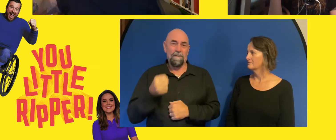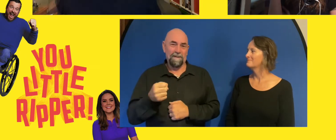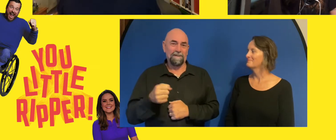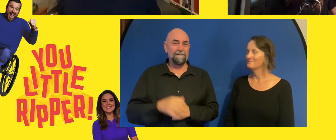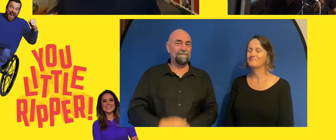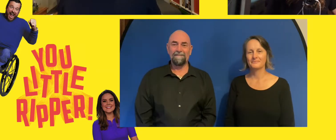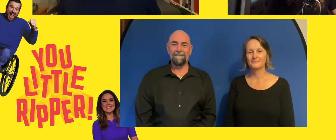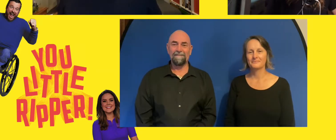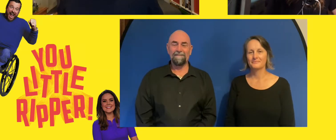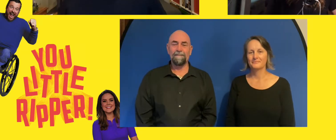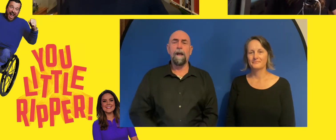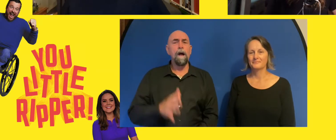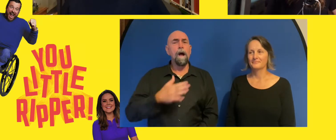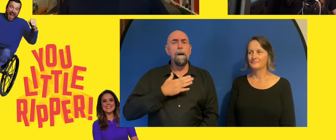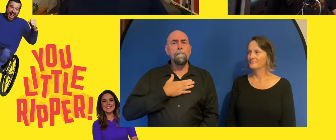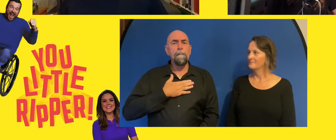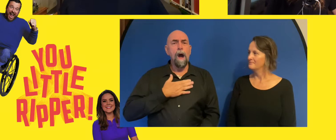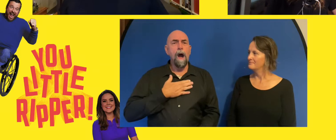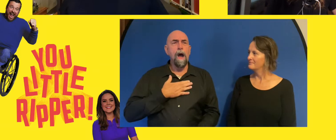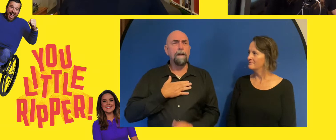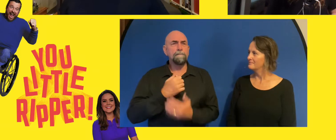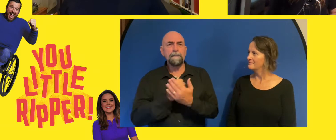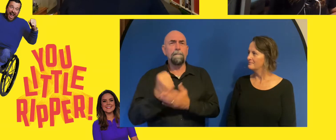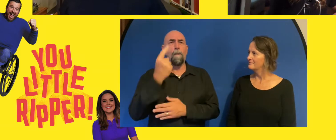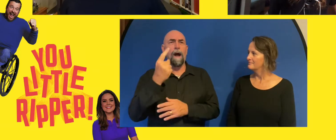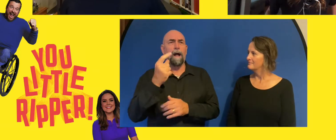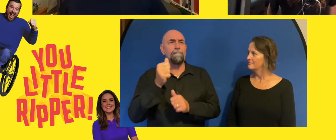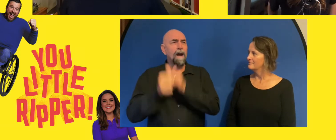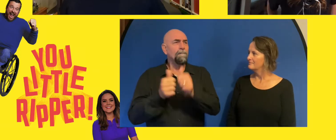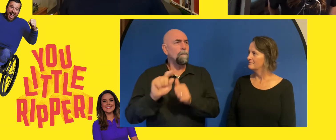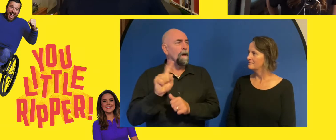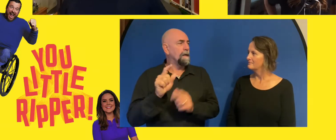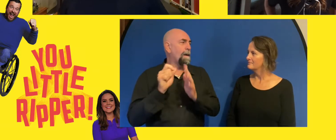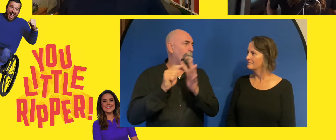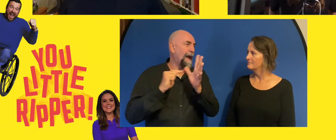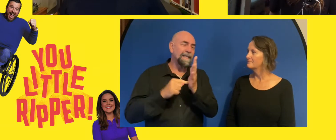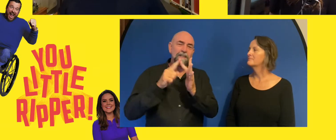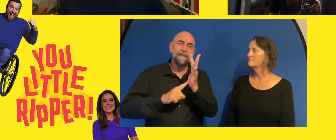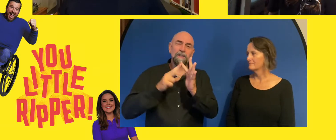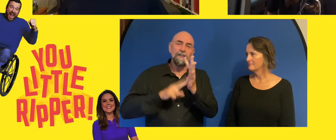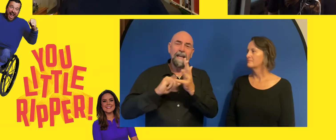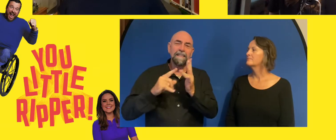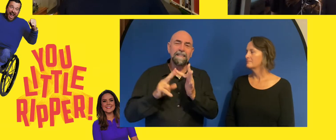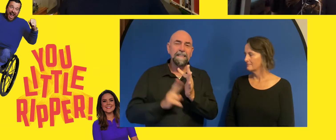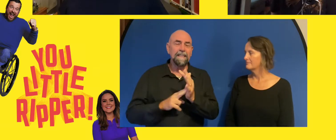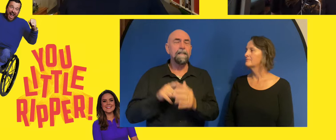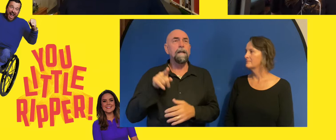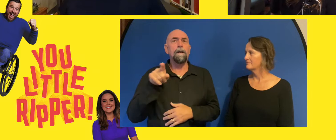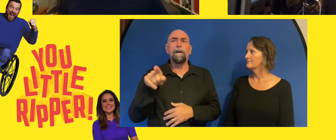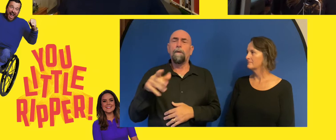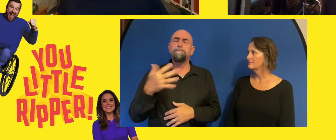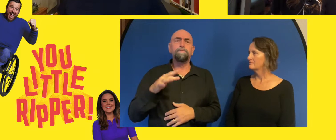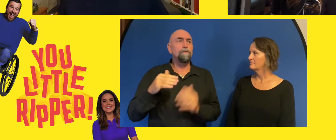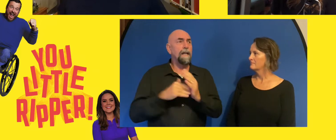next. My best of the rest is Pat Jensen again. Pat had an 8th